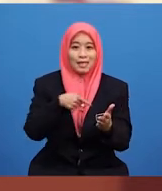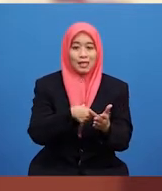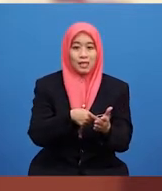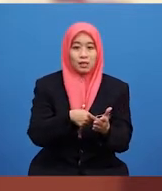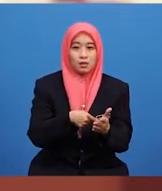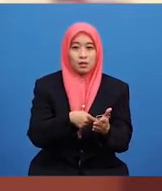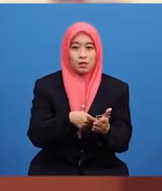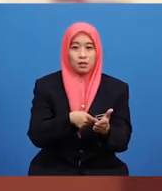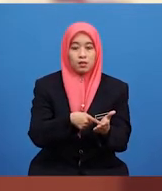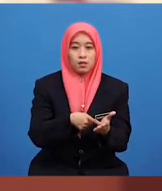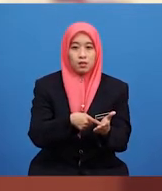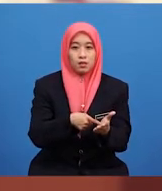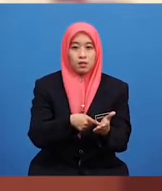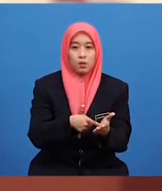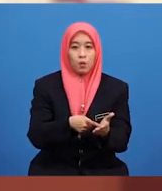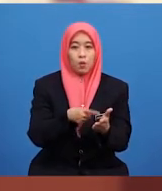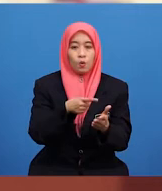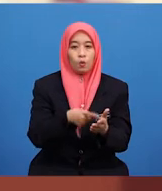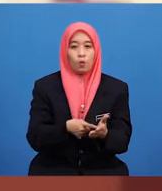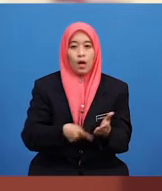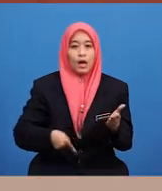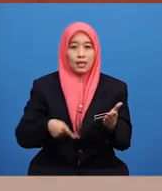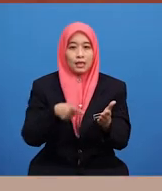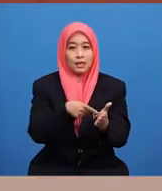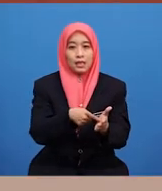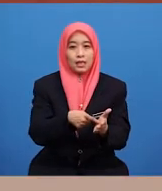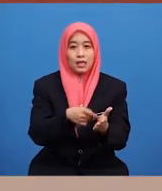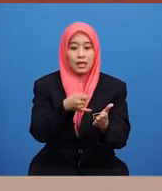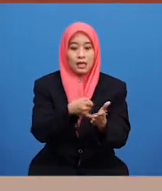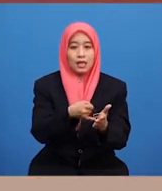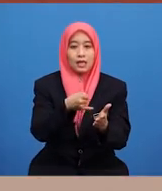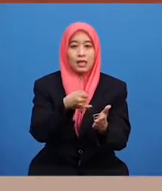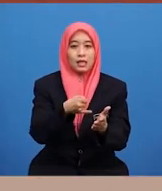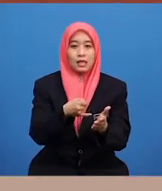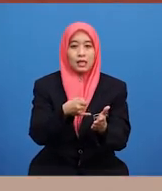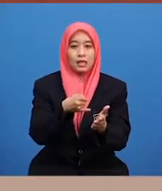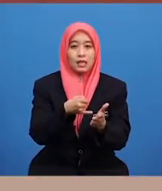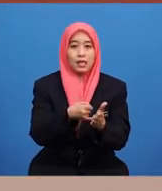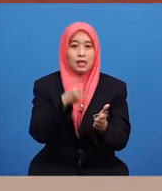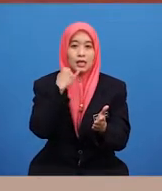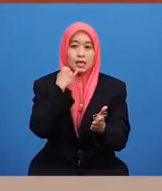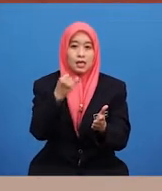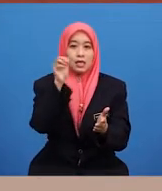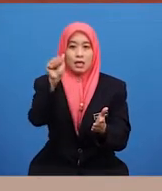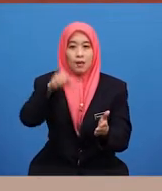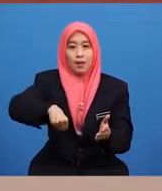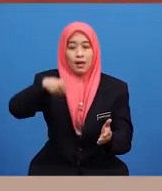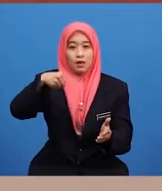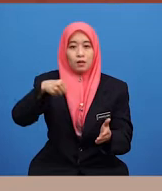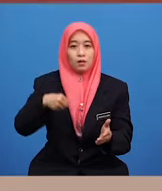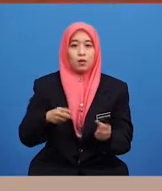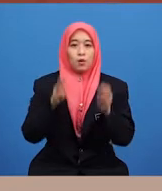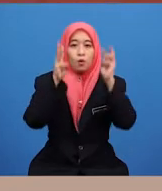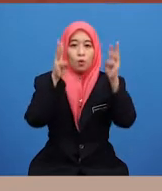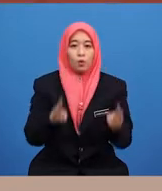this?" It's a bag. Well done, Yolo. So today we have learned about things